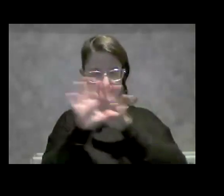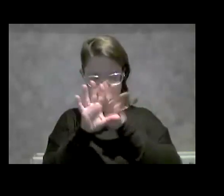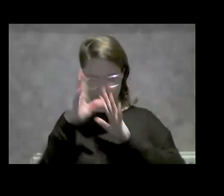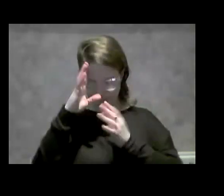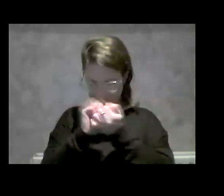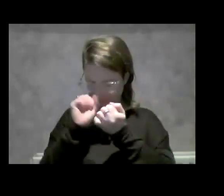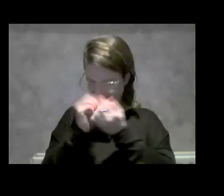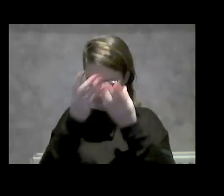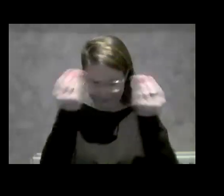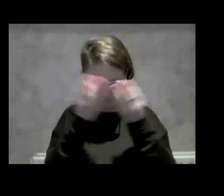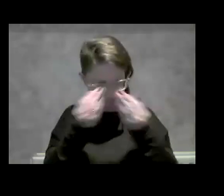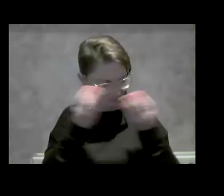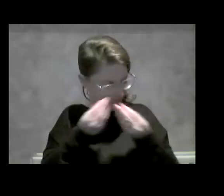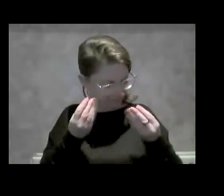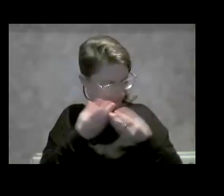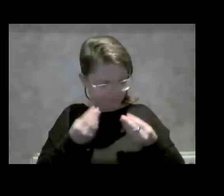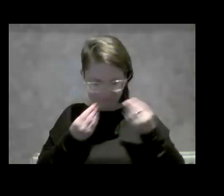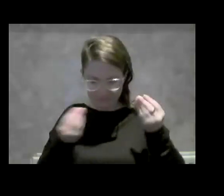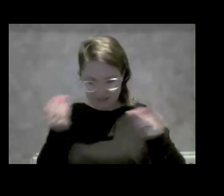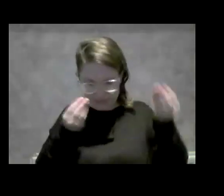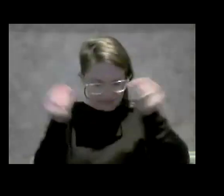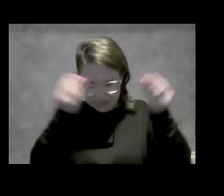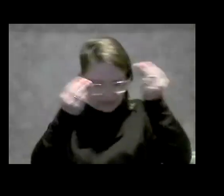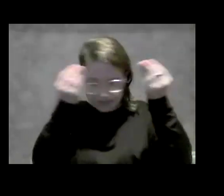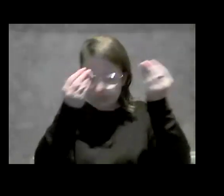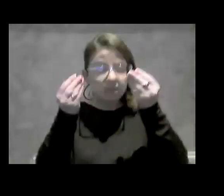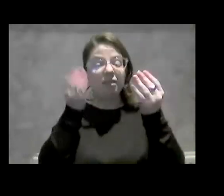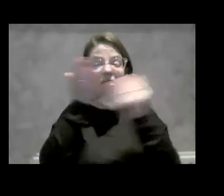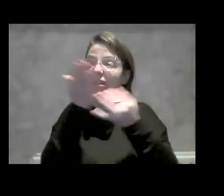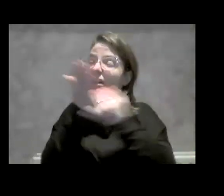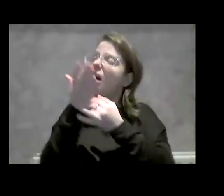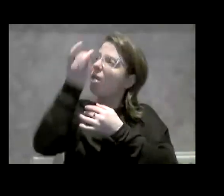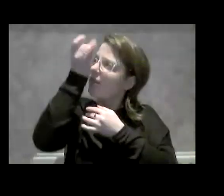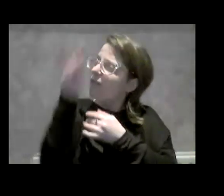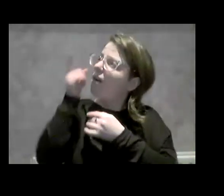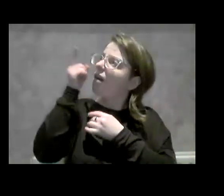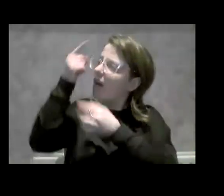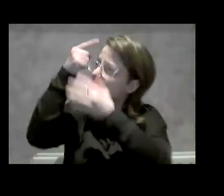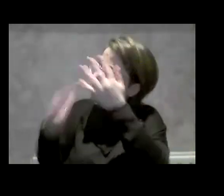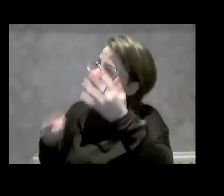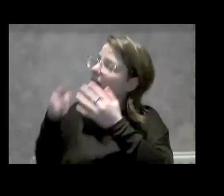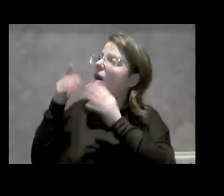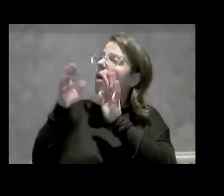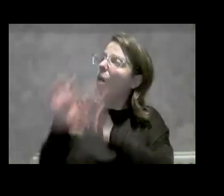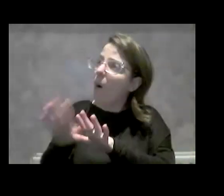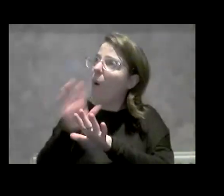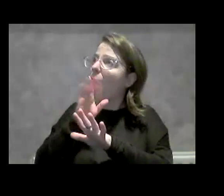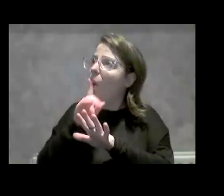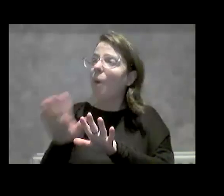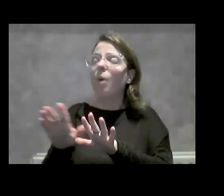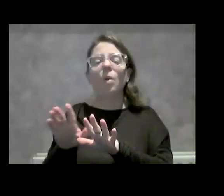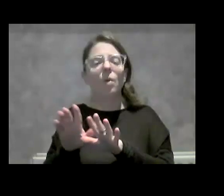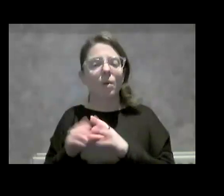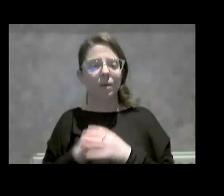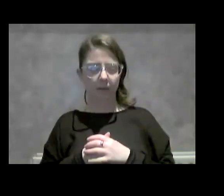the blind spots and graze the edges of my brain, disturbing the forgotten things from their burial place with soil beneath